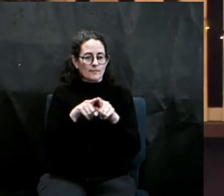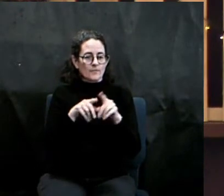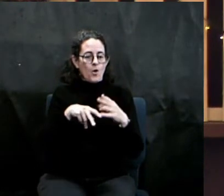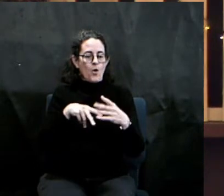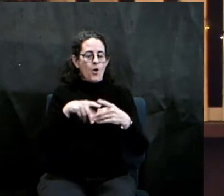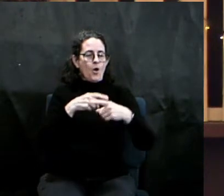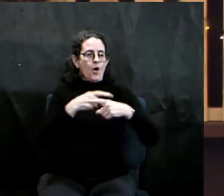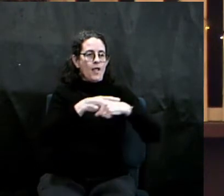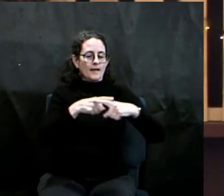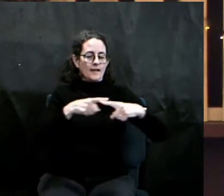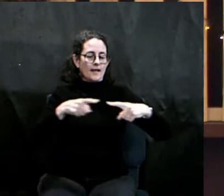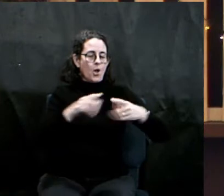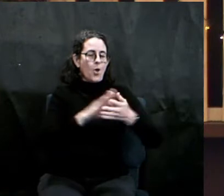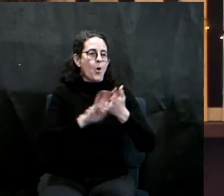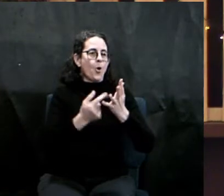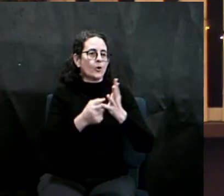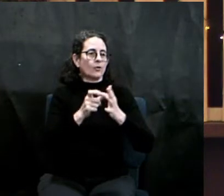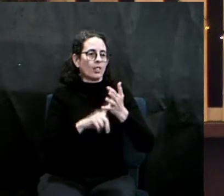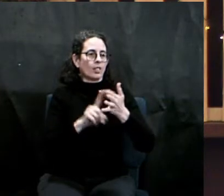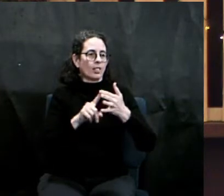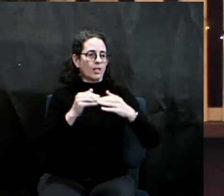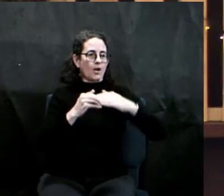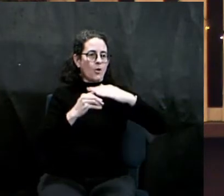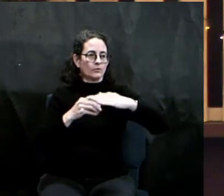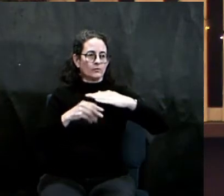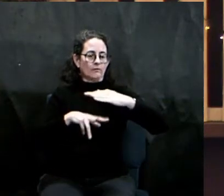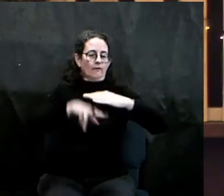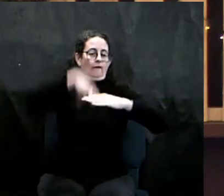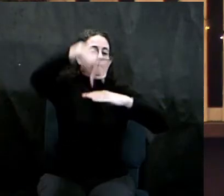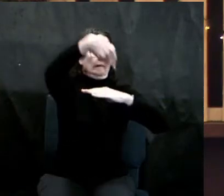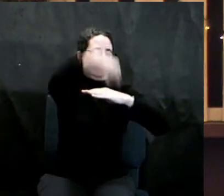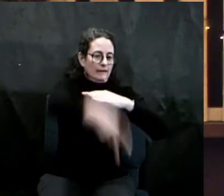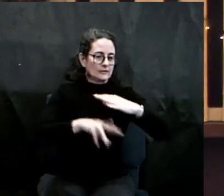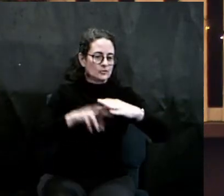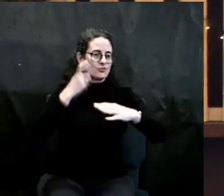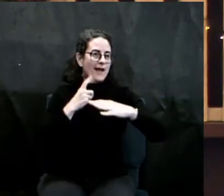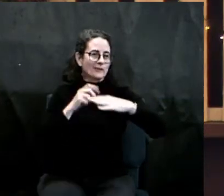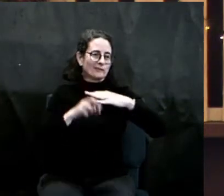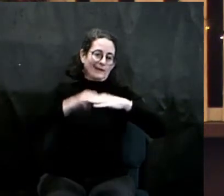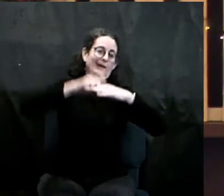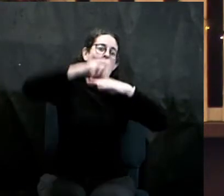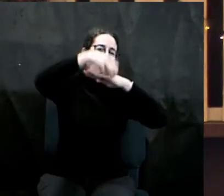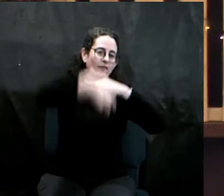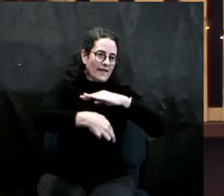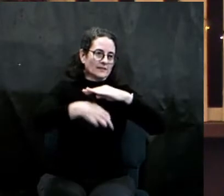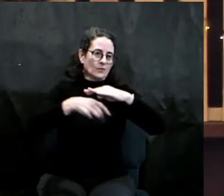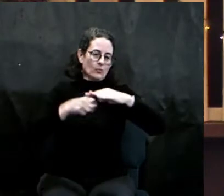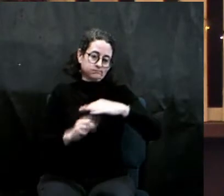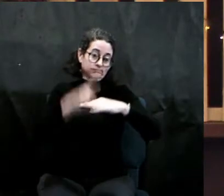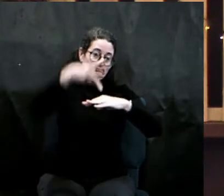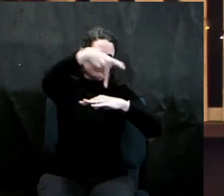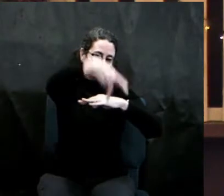way of the spread of the gospel, haven't we? Those who were proclaiming the gospel were imprisoned. They were flogged. They